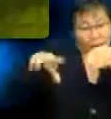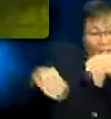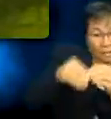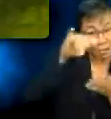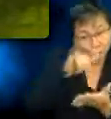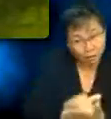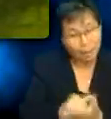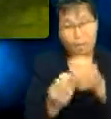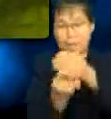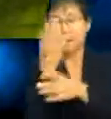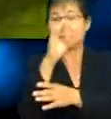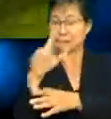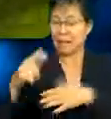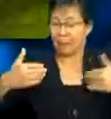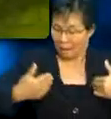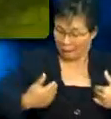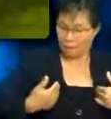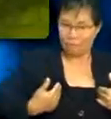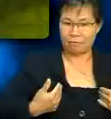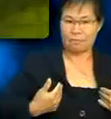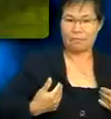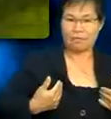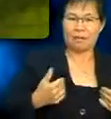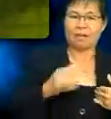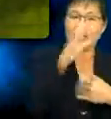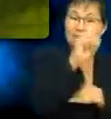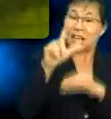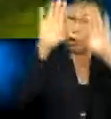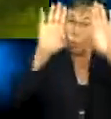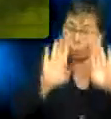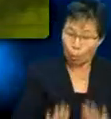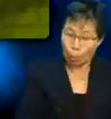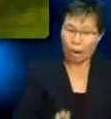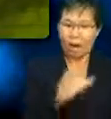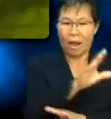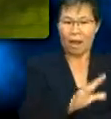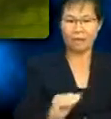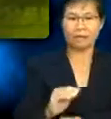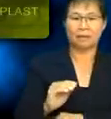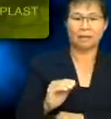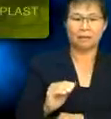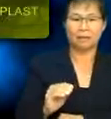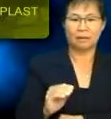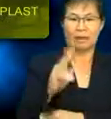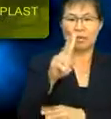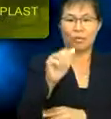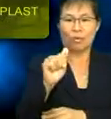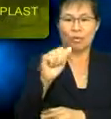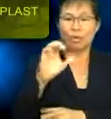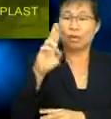that, plant cells have a cell wall, a vacuole, and